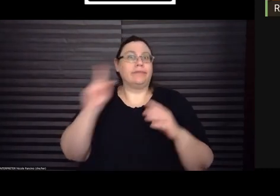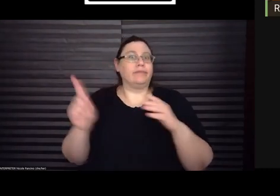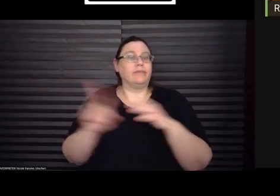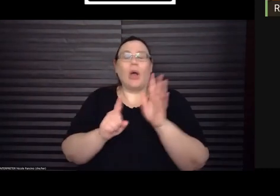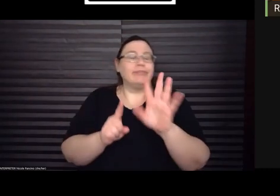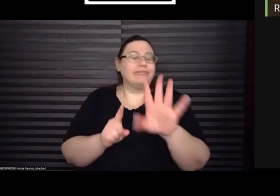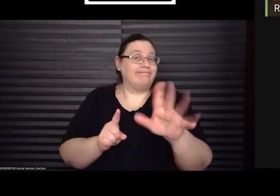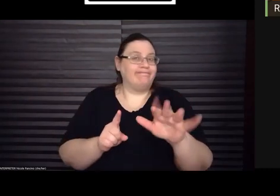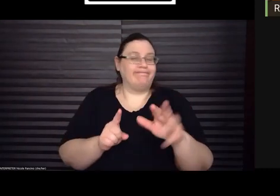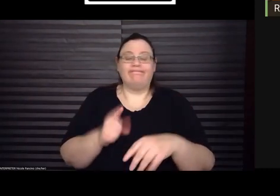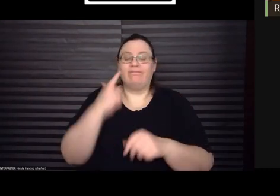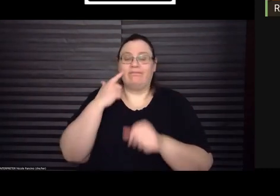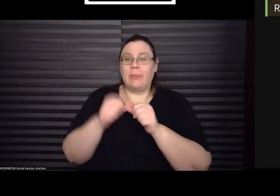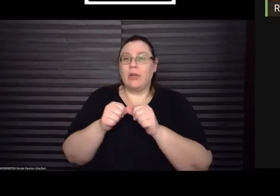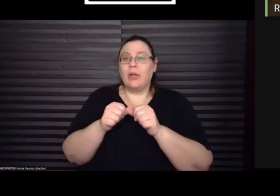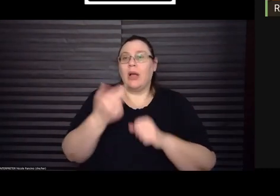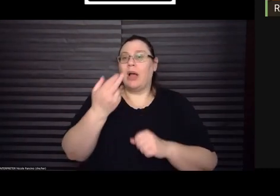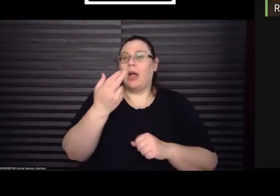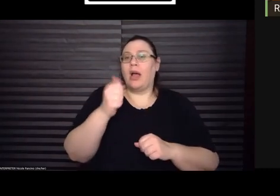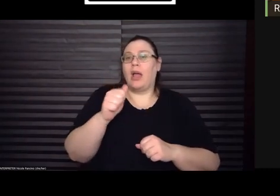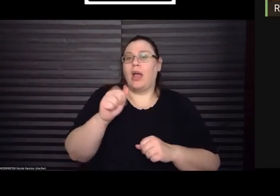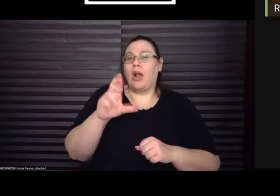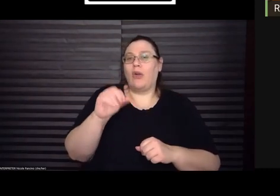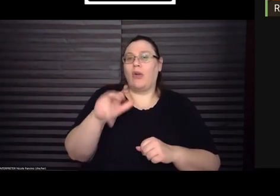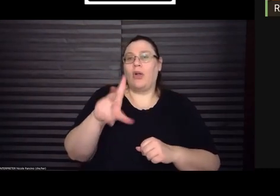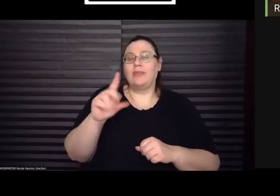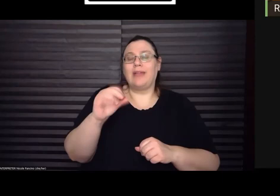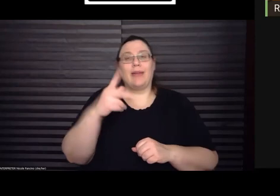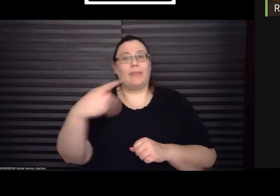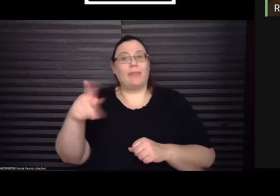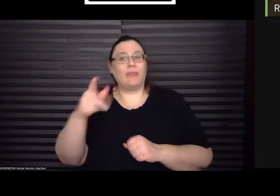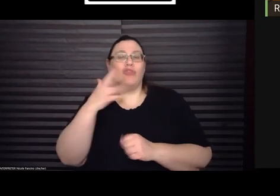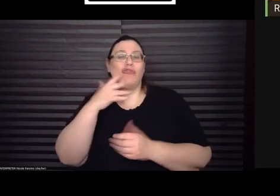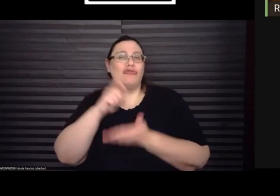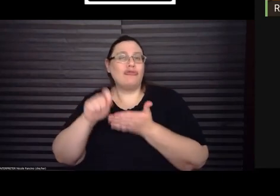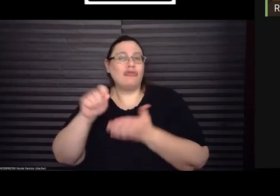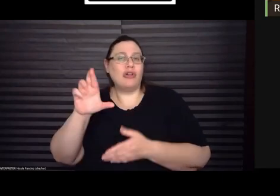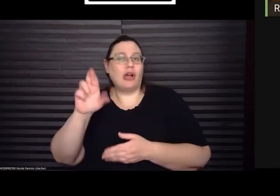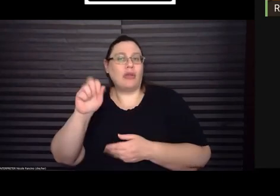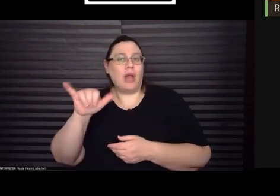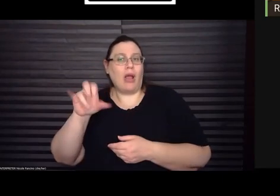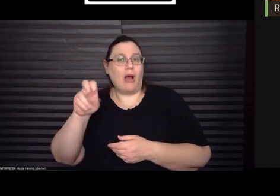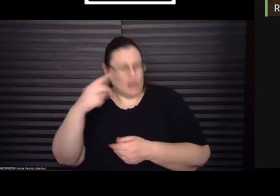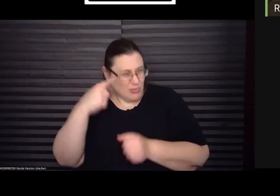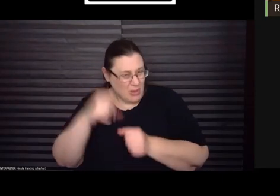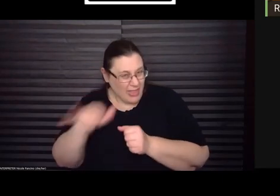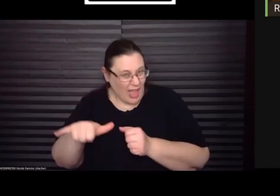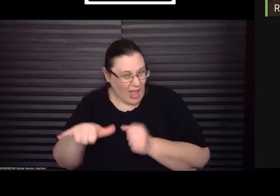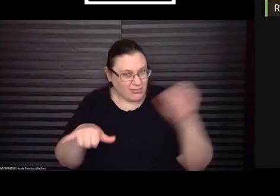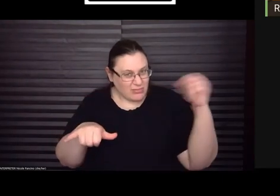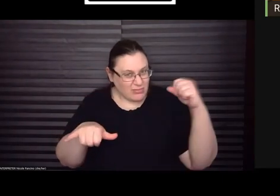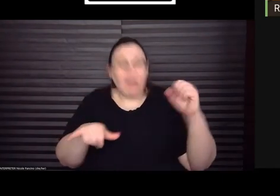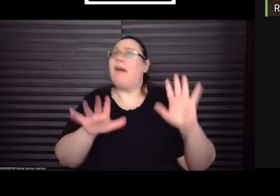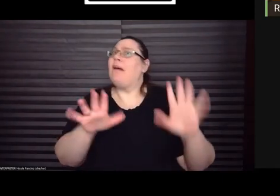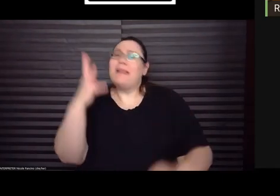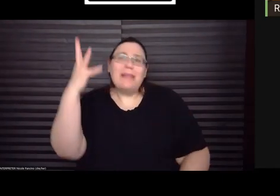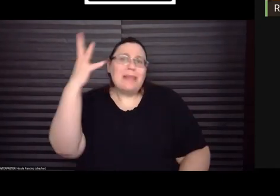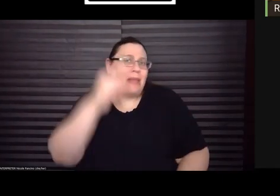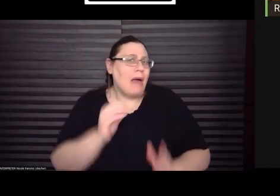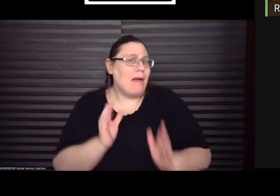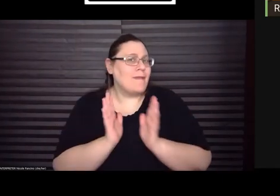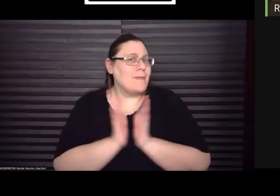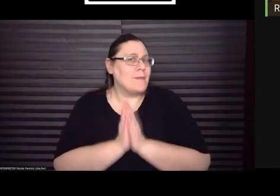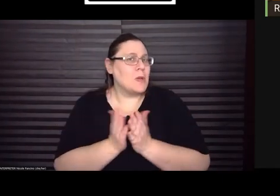I thought about. Oh, right. Harold and the Purple Crayon. Mm-hmm. Remember that book? Mm-hmm. It was such a lovely book.